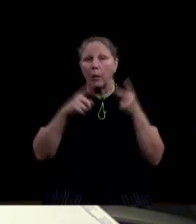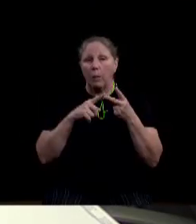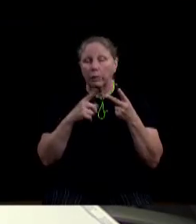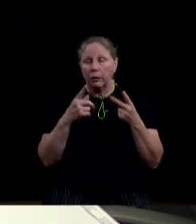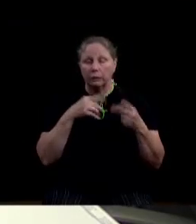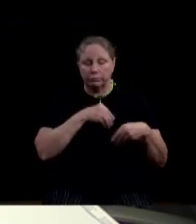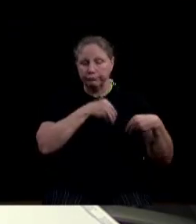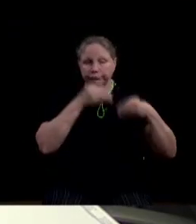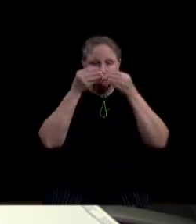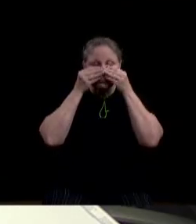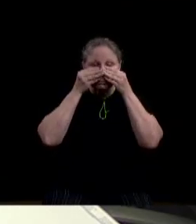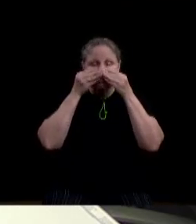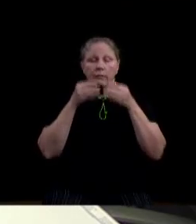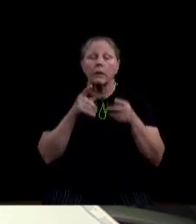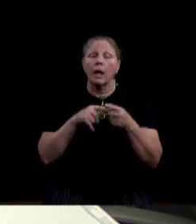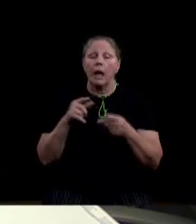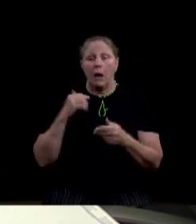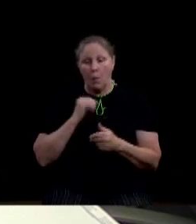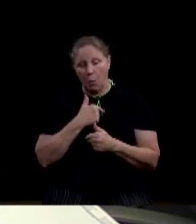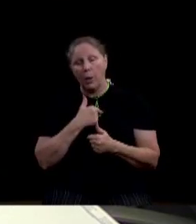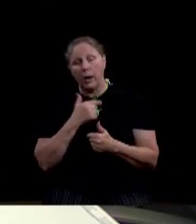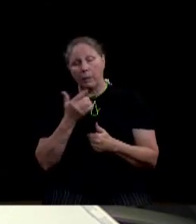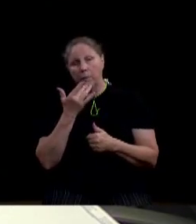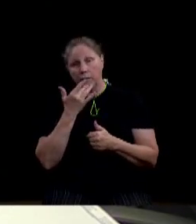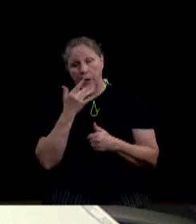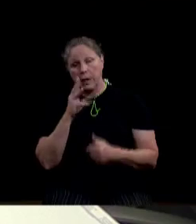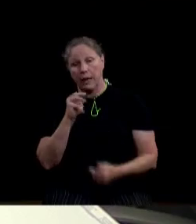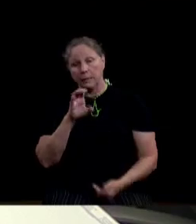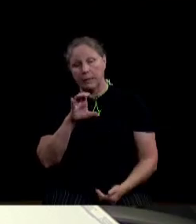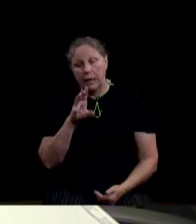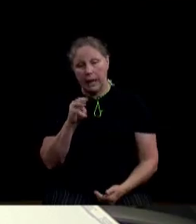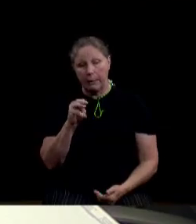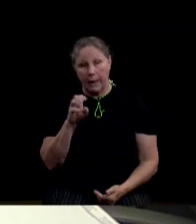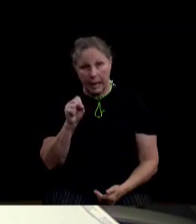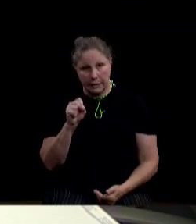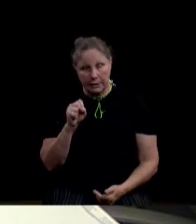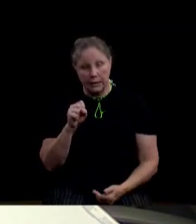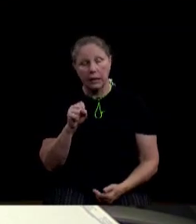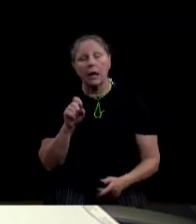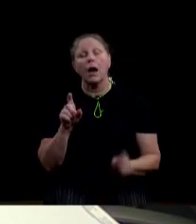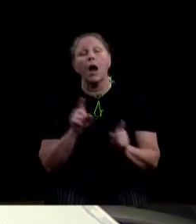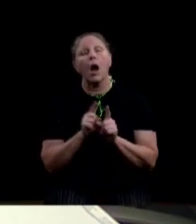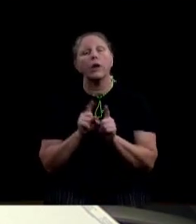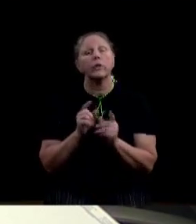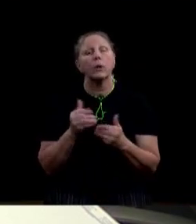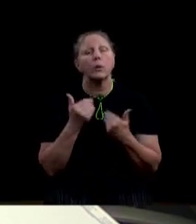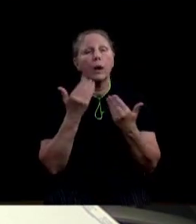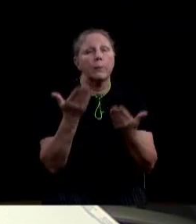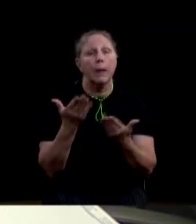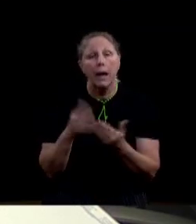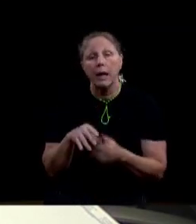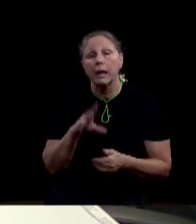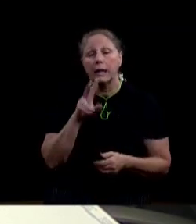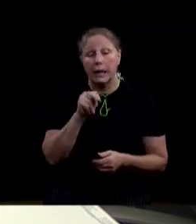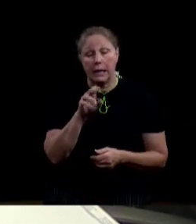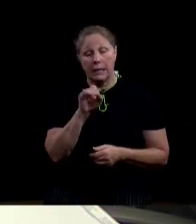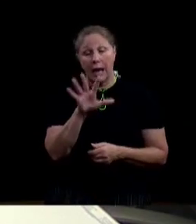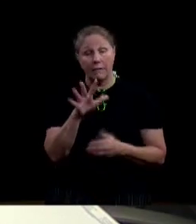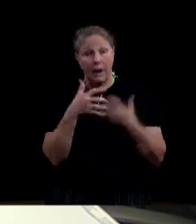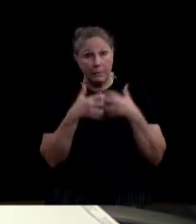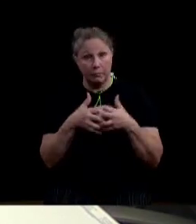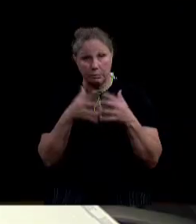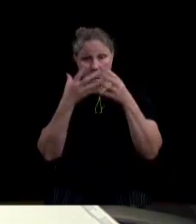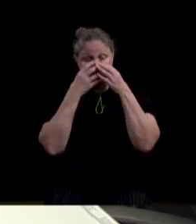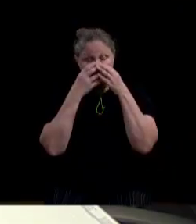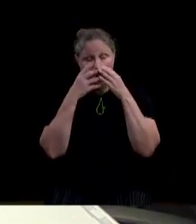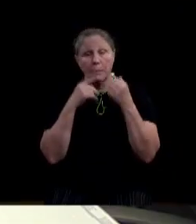the MCMS, also recommends that N95 respirators be conserved for use by healthcare providers